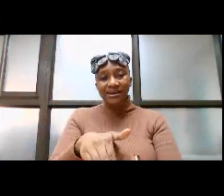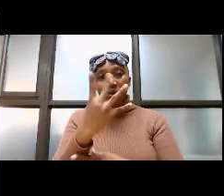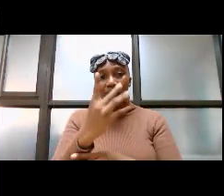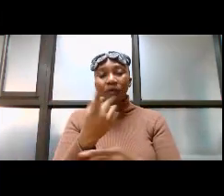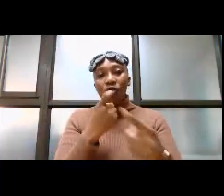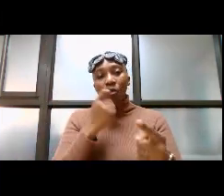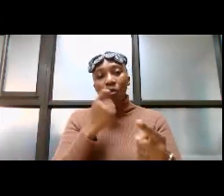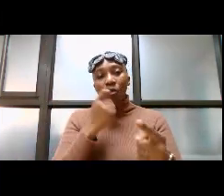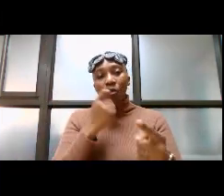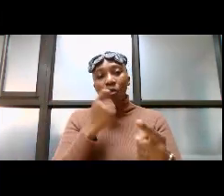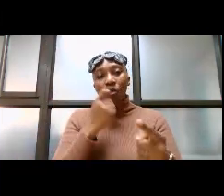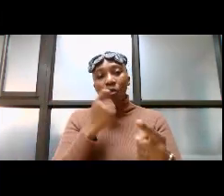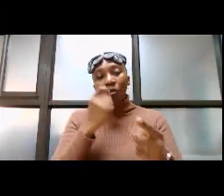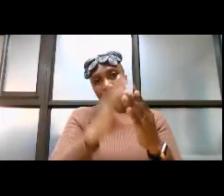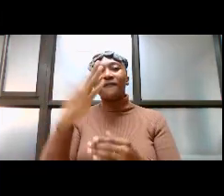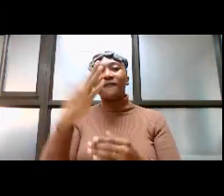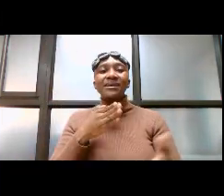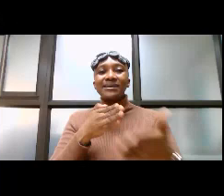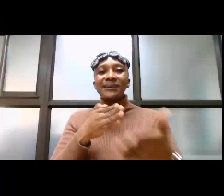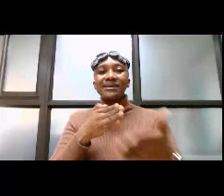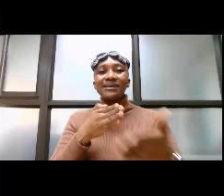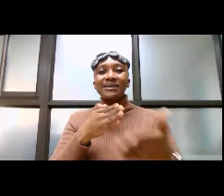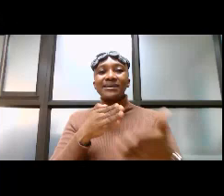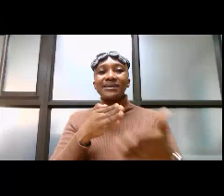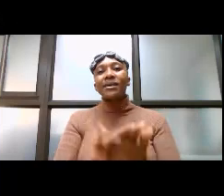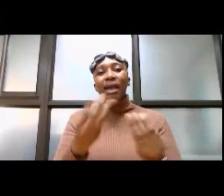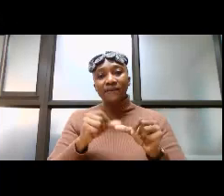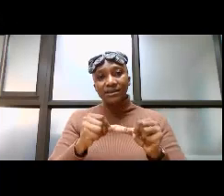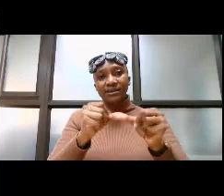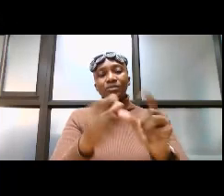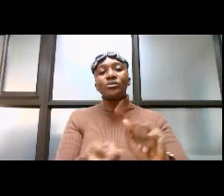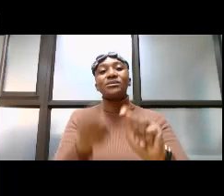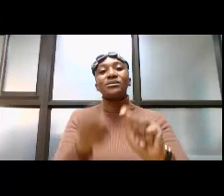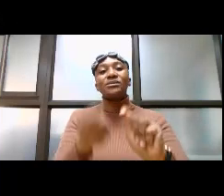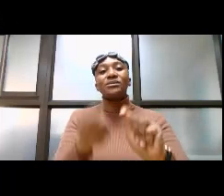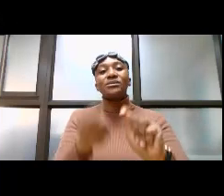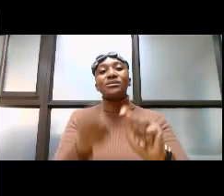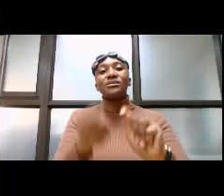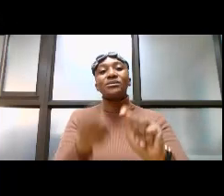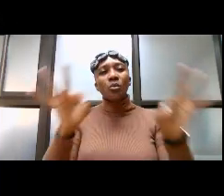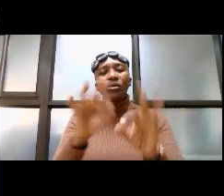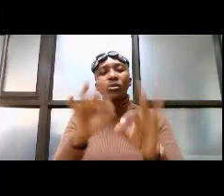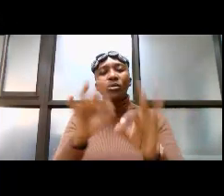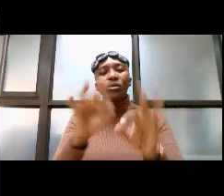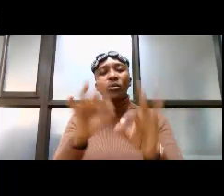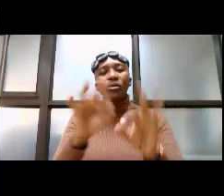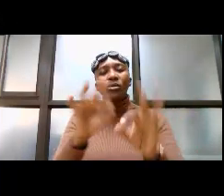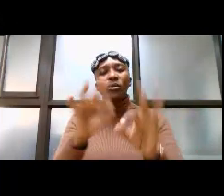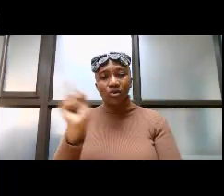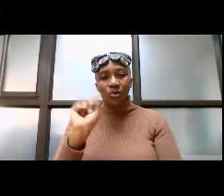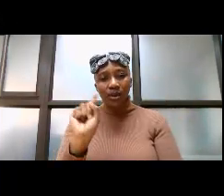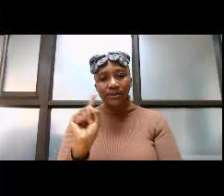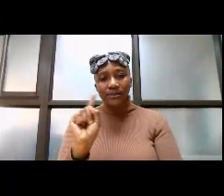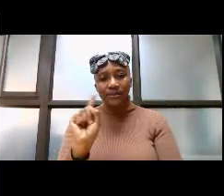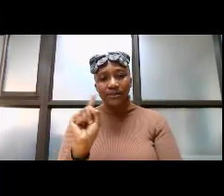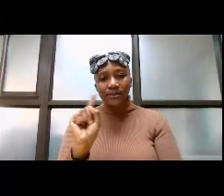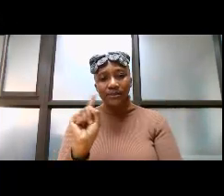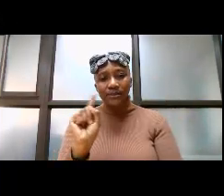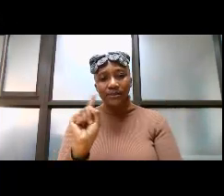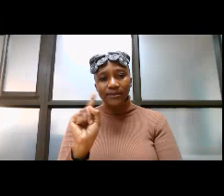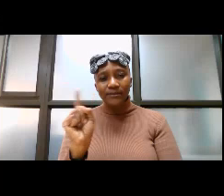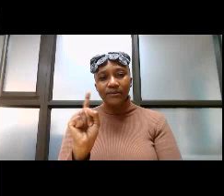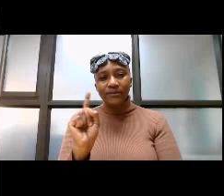so that we can get sustainable transformation. And importantly, we need so that we can affirm the humanity of